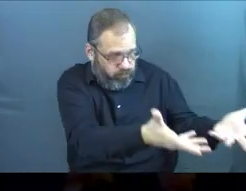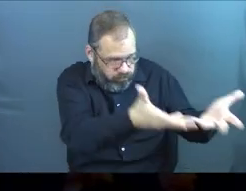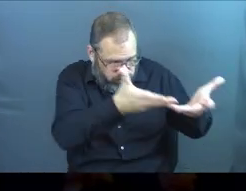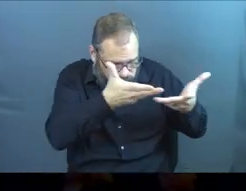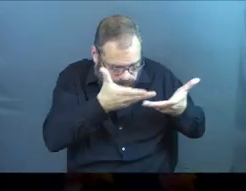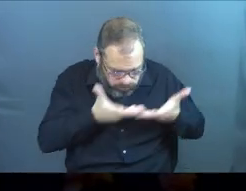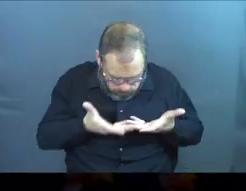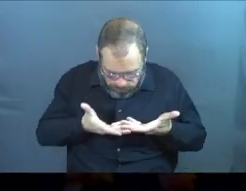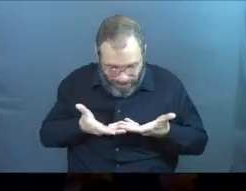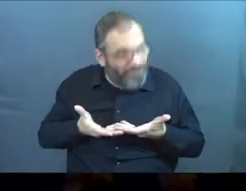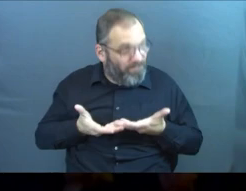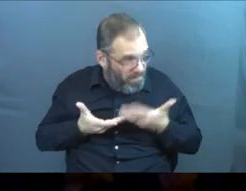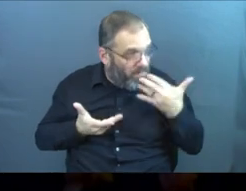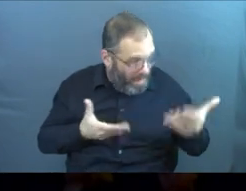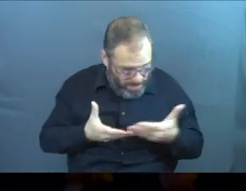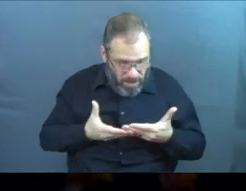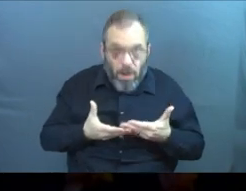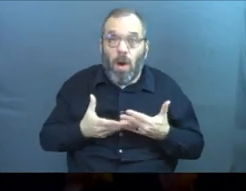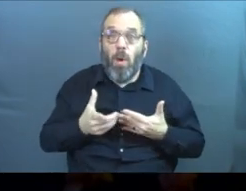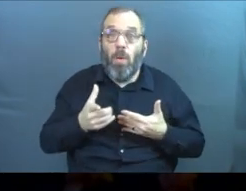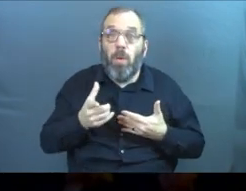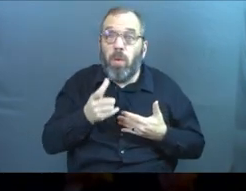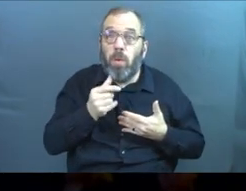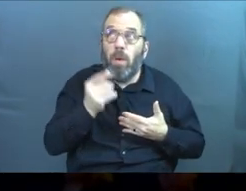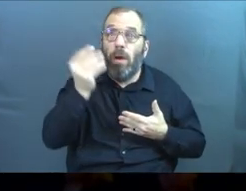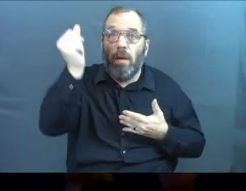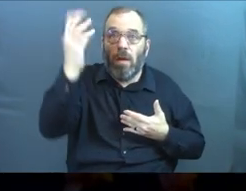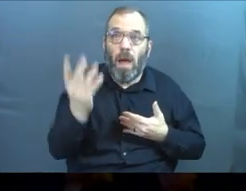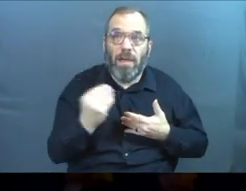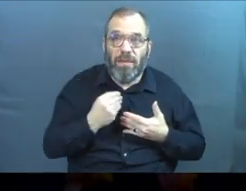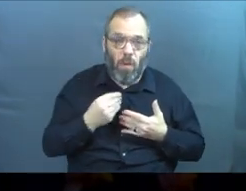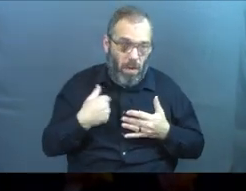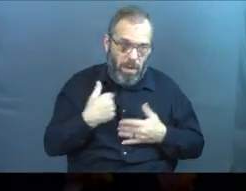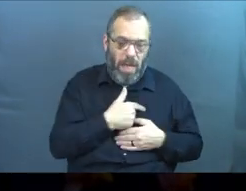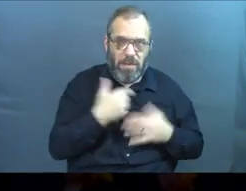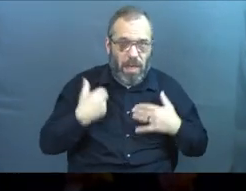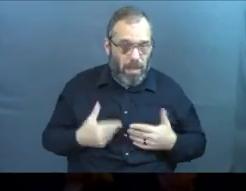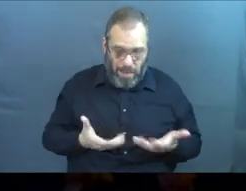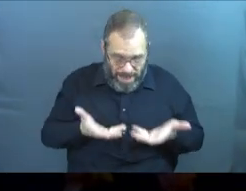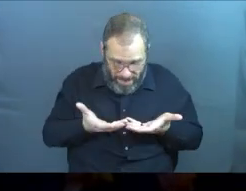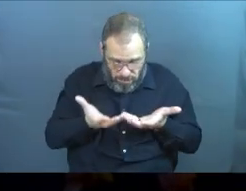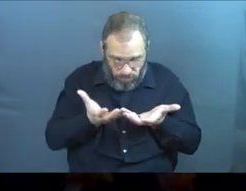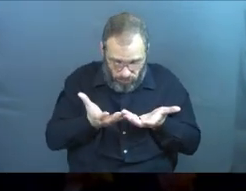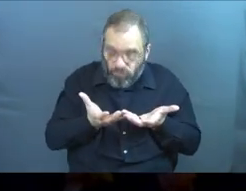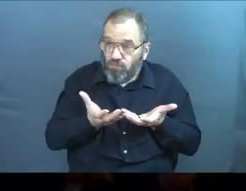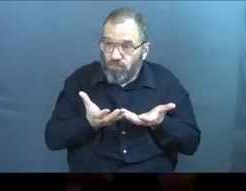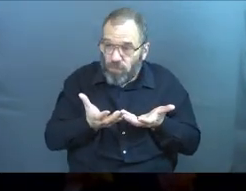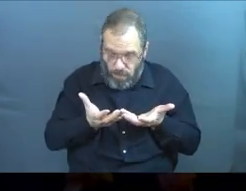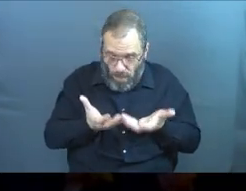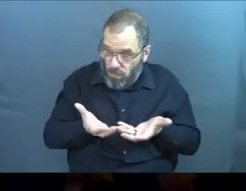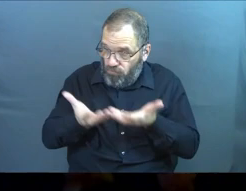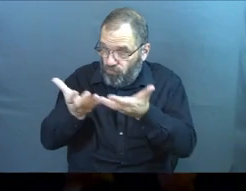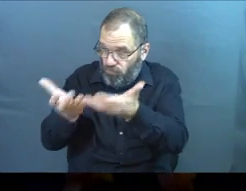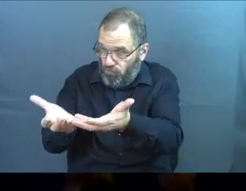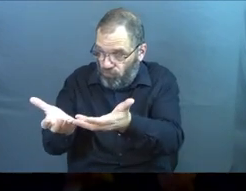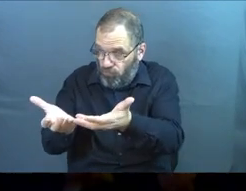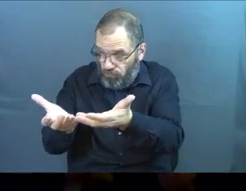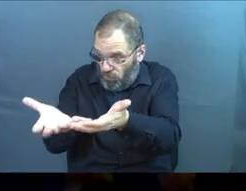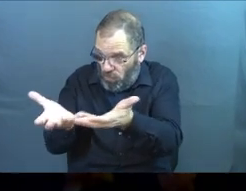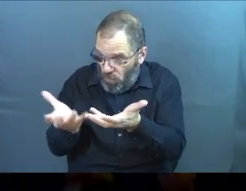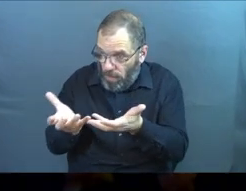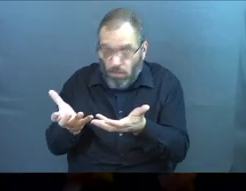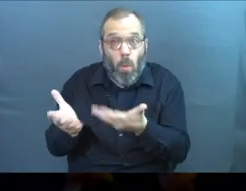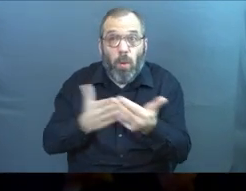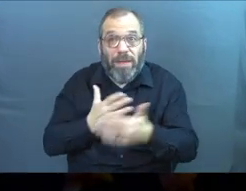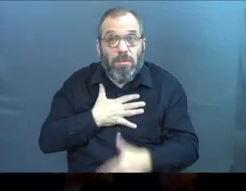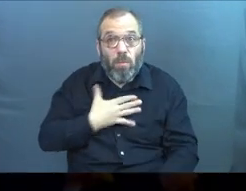It was handed to him by God or by us. So he's saying, I've got it. So I can give it to whoever I want